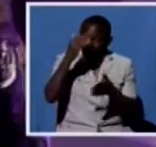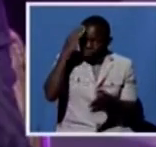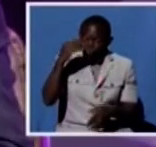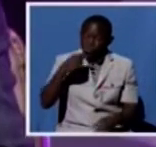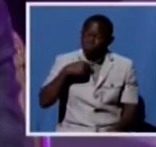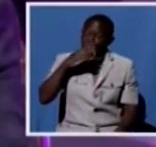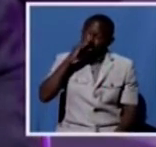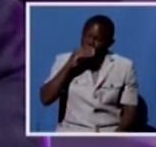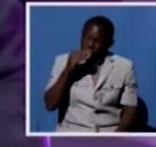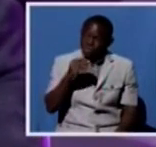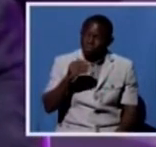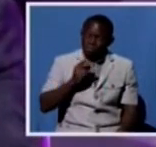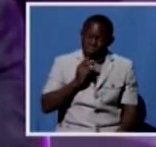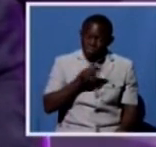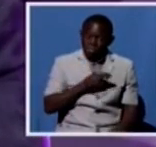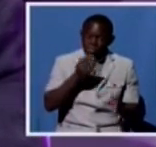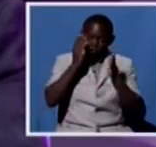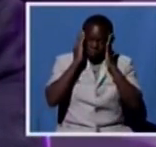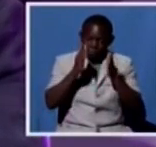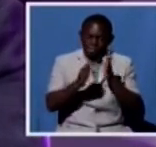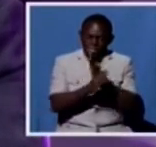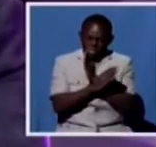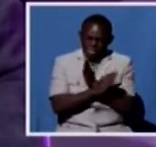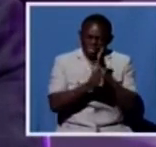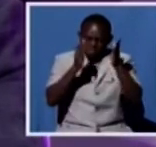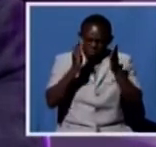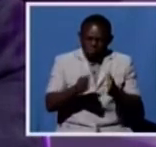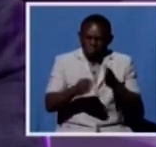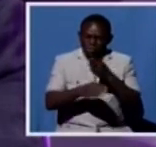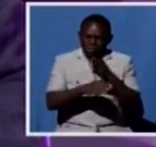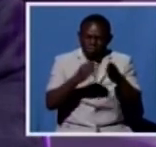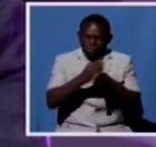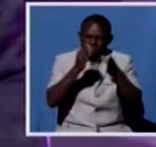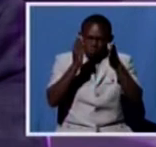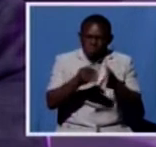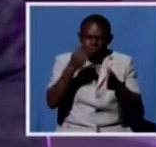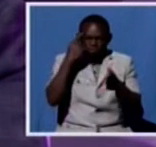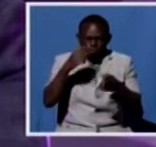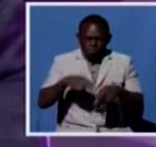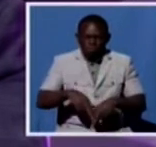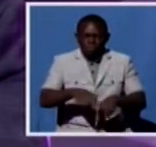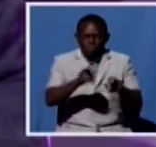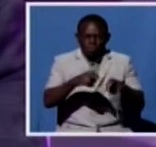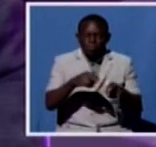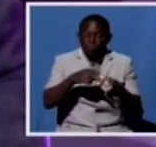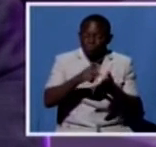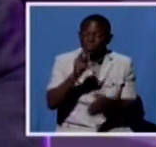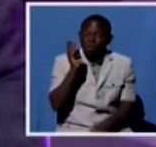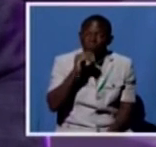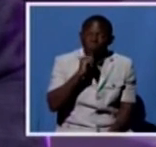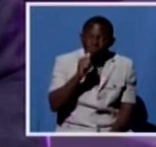you look at the graph, how we've been reducing the debt on the local contractors, it's actually moved quite low. We're somewhere